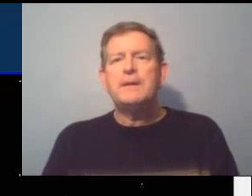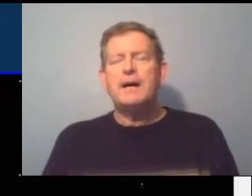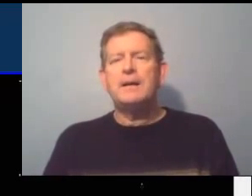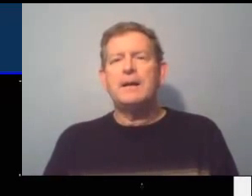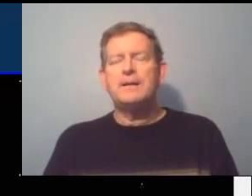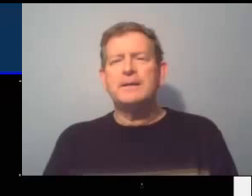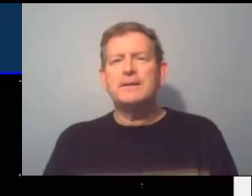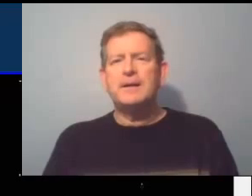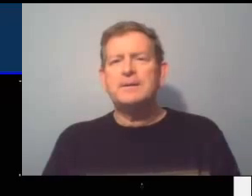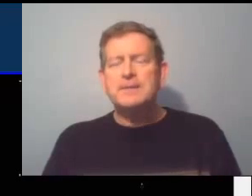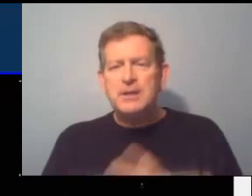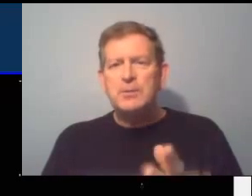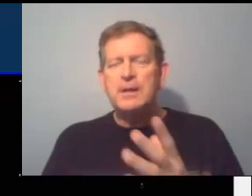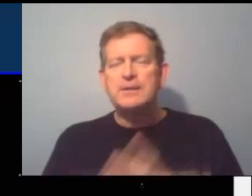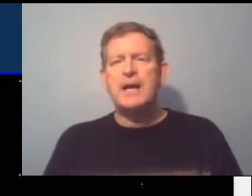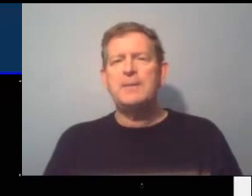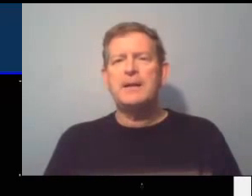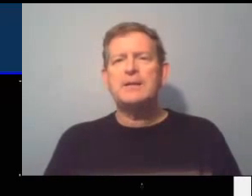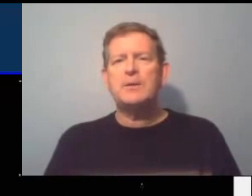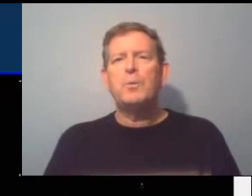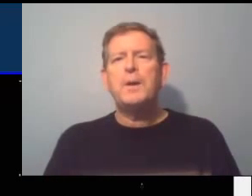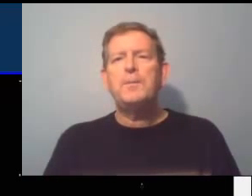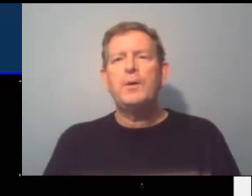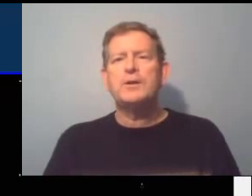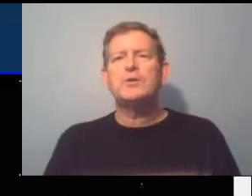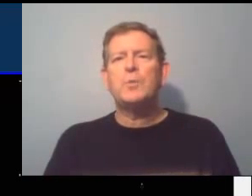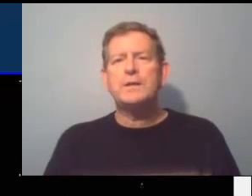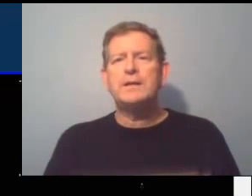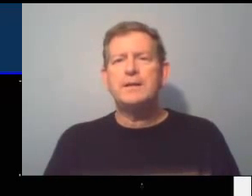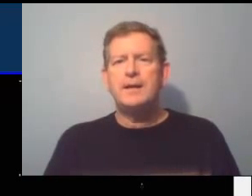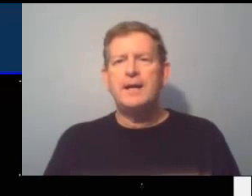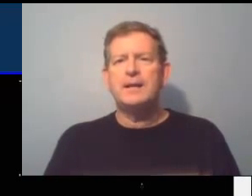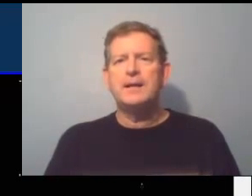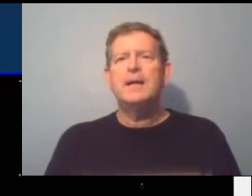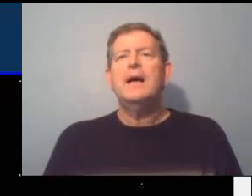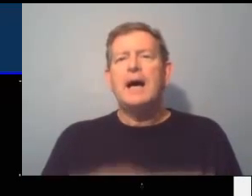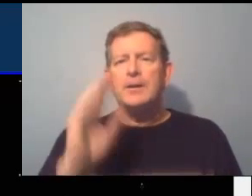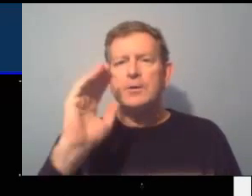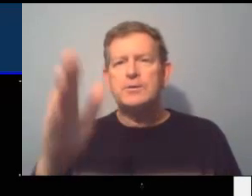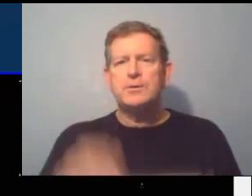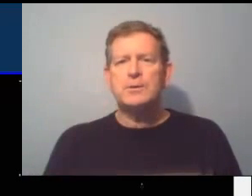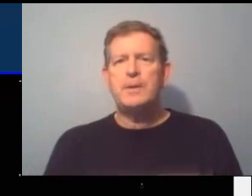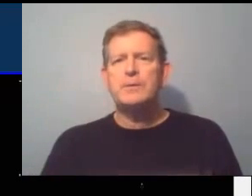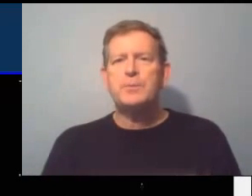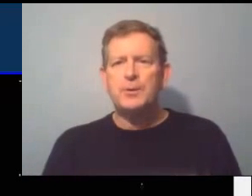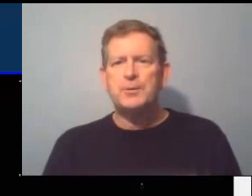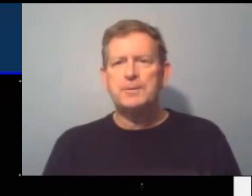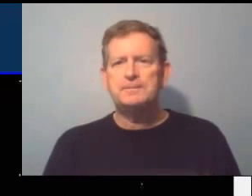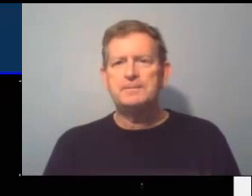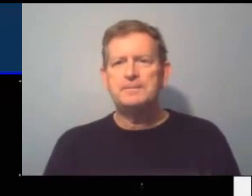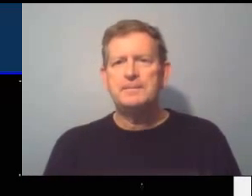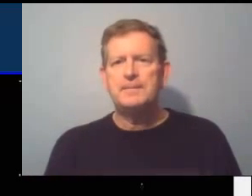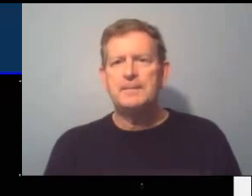that's it. I'll see you next time in lesson 1.28. Adiós. Nos vemos pronto.